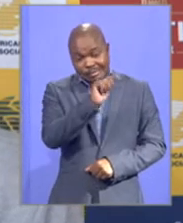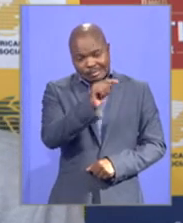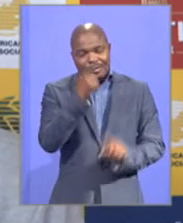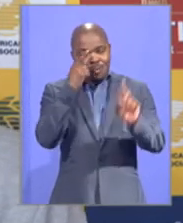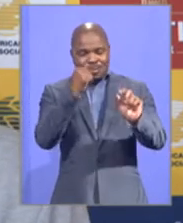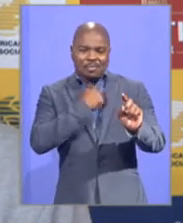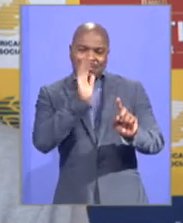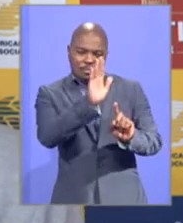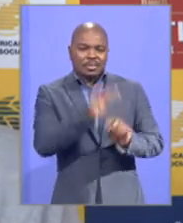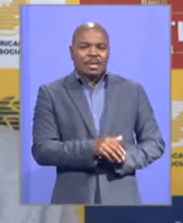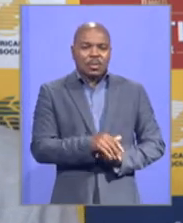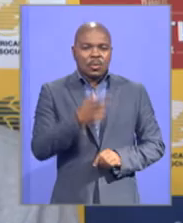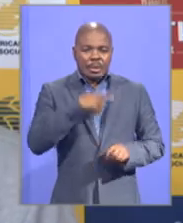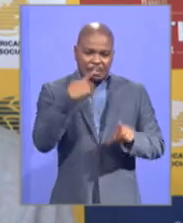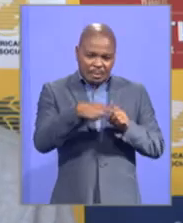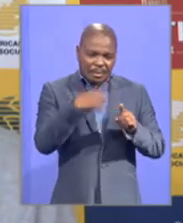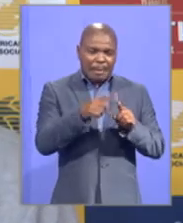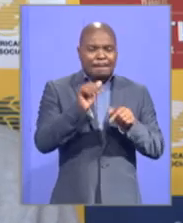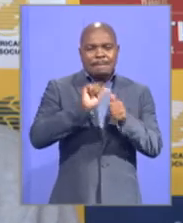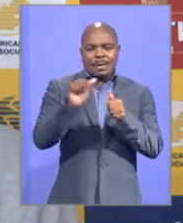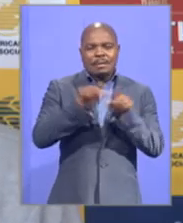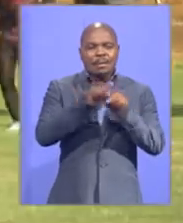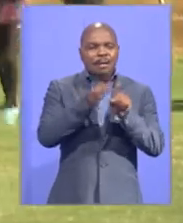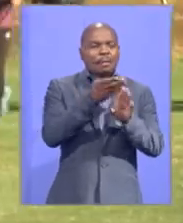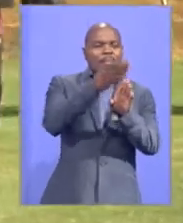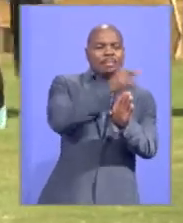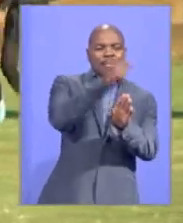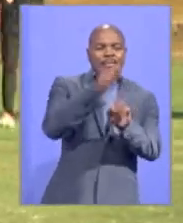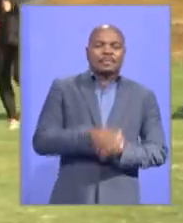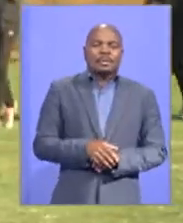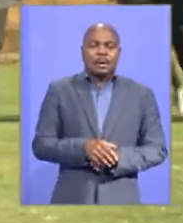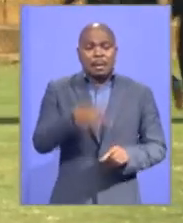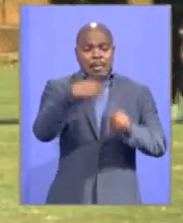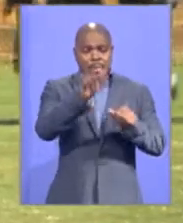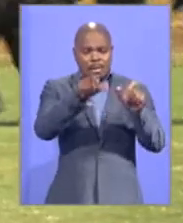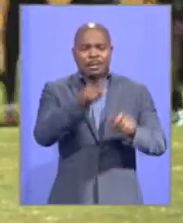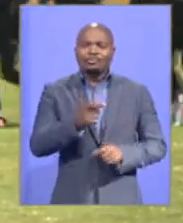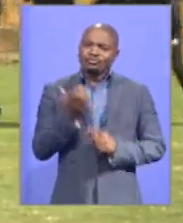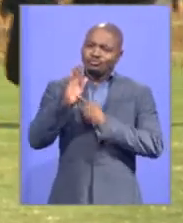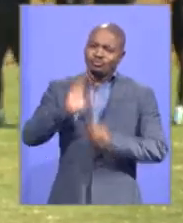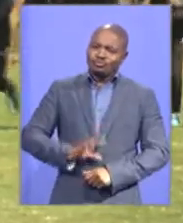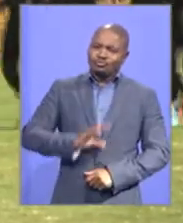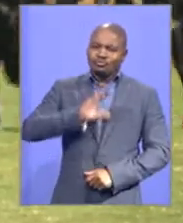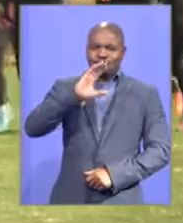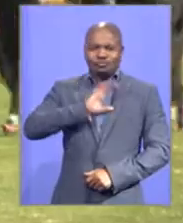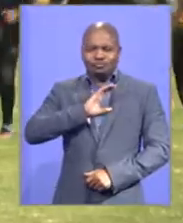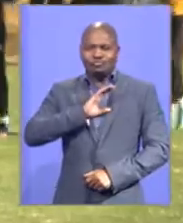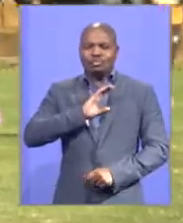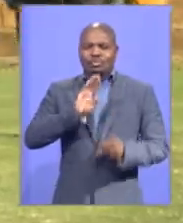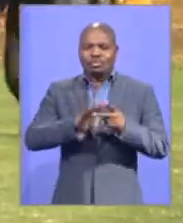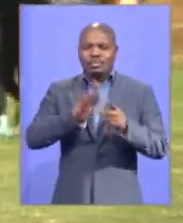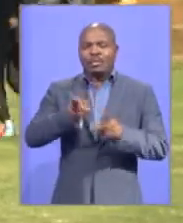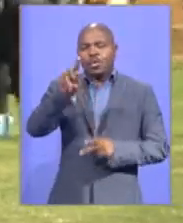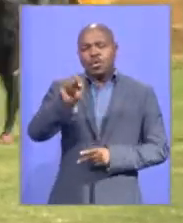now. We have to play better than we did in the qualifiers. Dibapadi di bontshitse boitshepo pele ho papadi le bahanyetsi ba bona ba Afrika